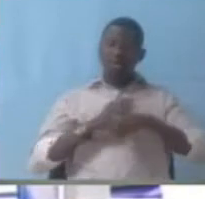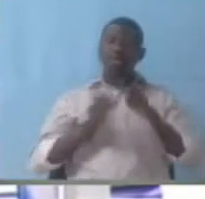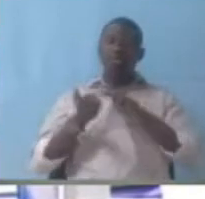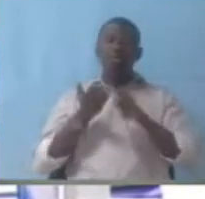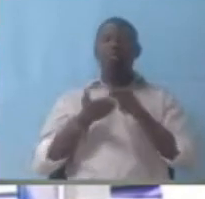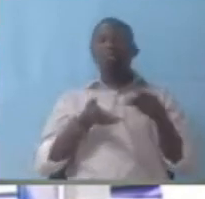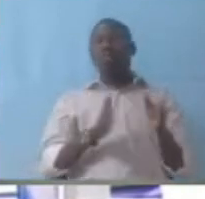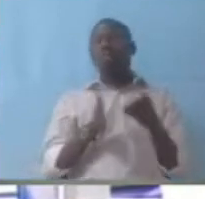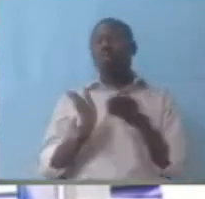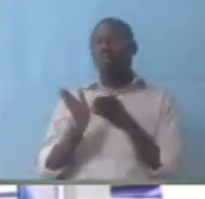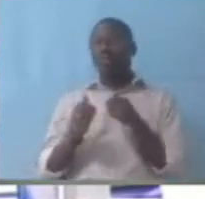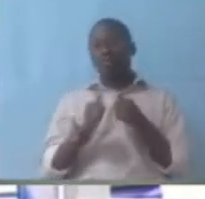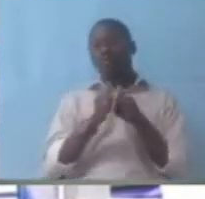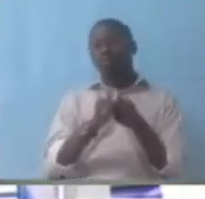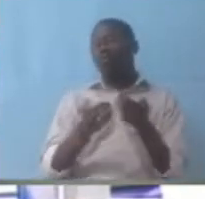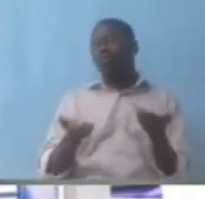normal